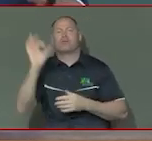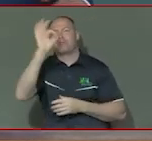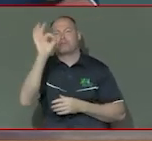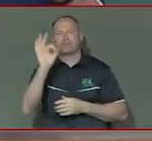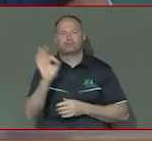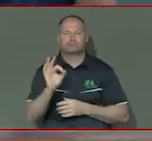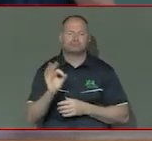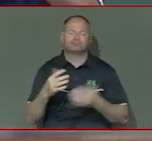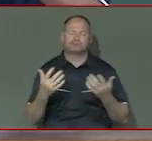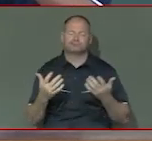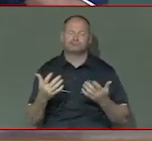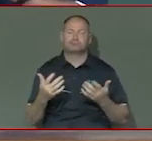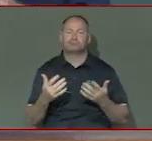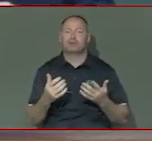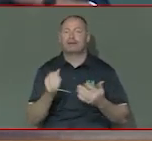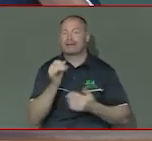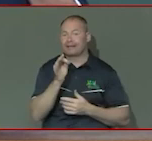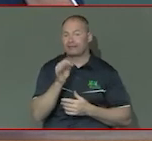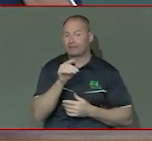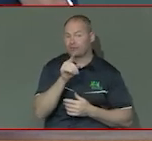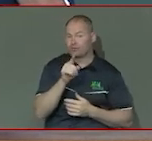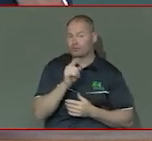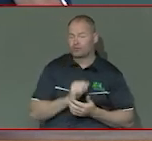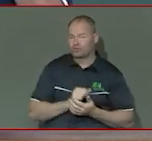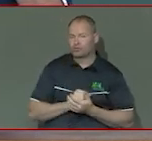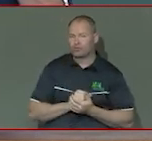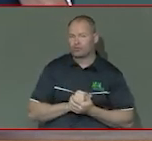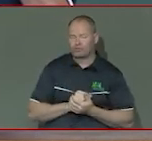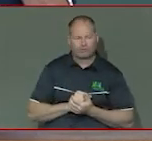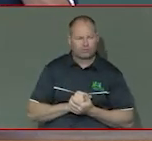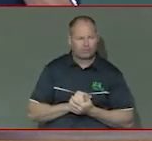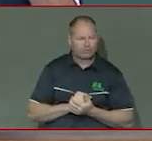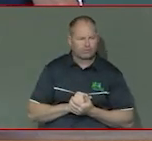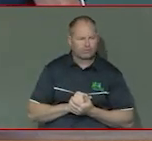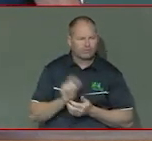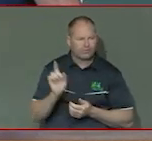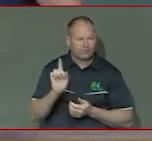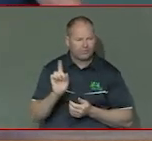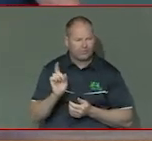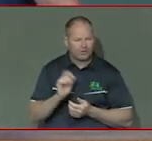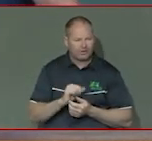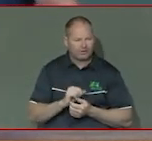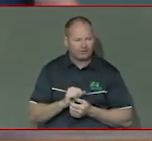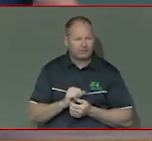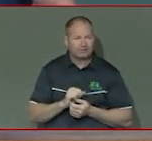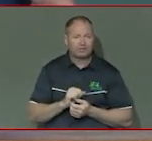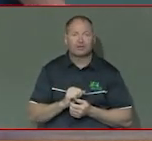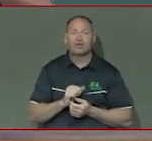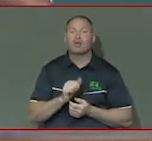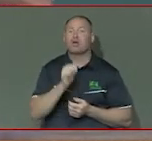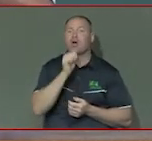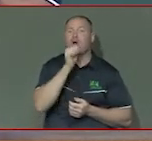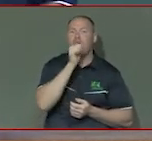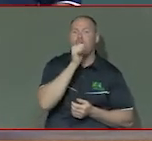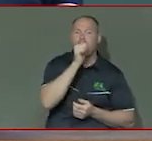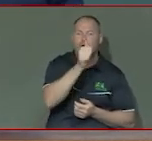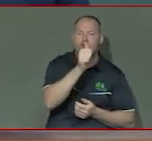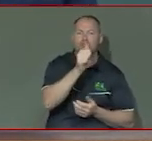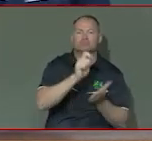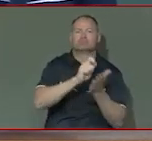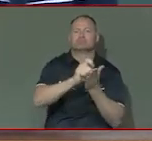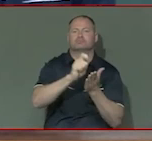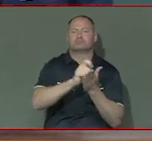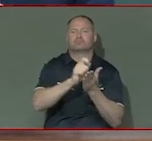So if you are not sure what it is, just write the answer, not with days or anything.